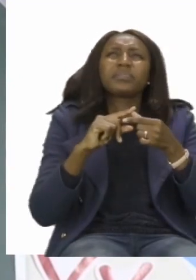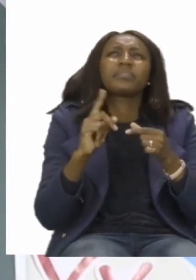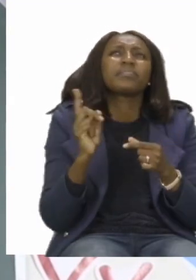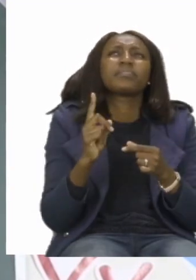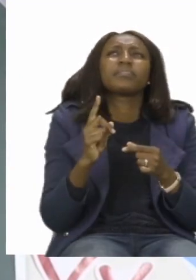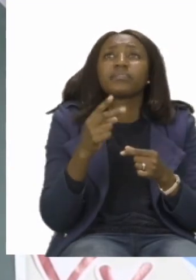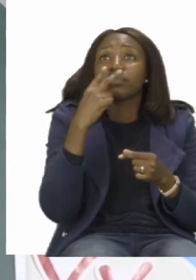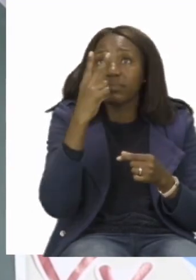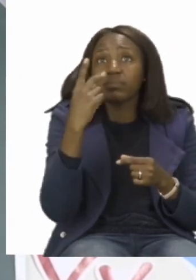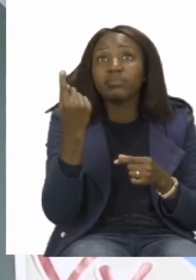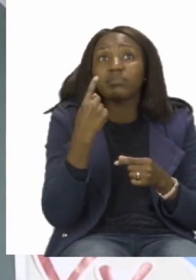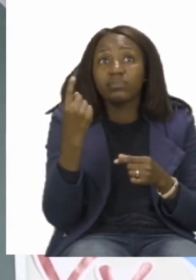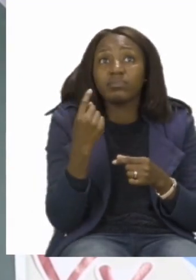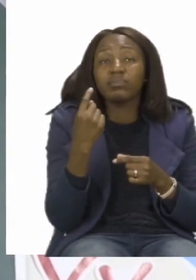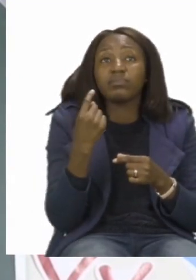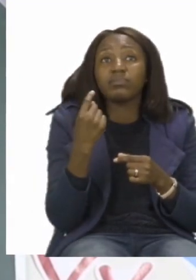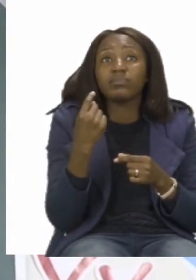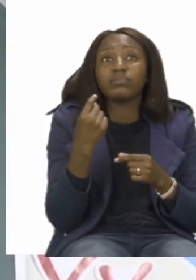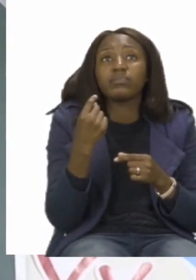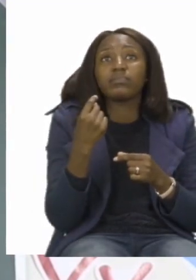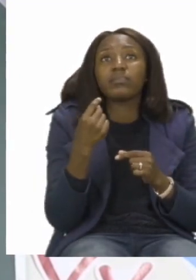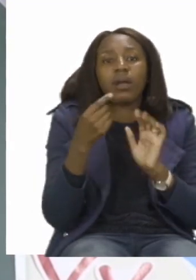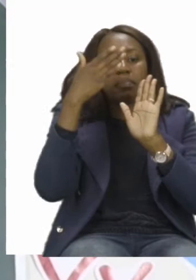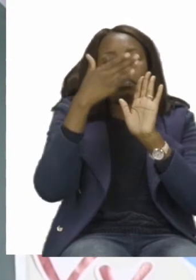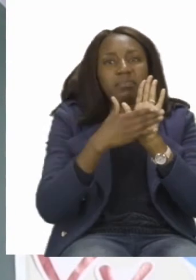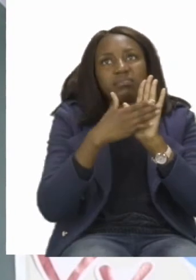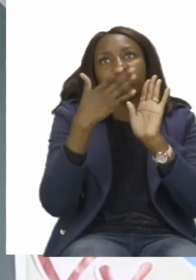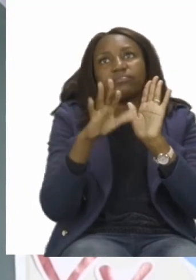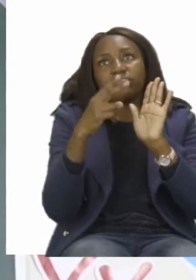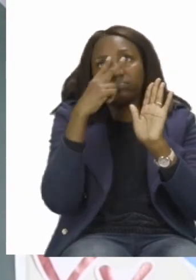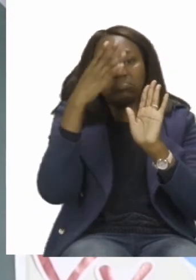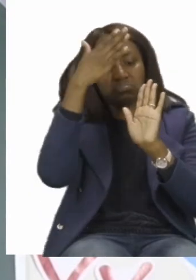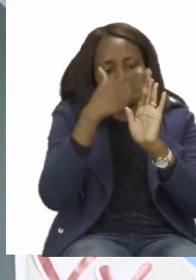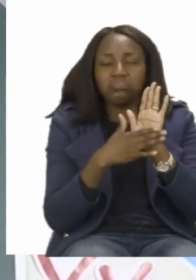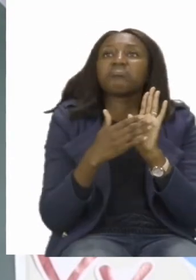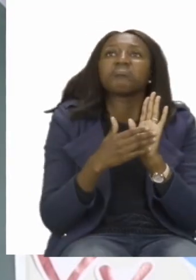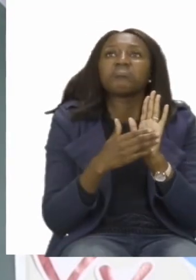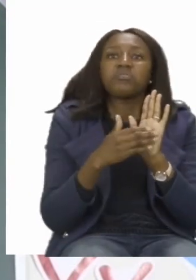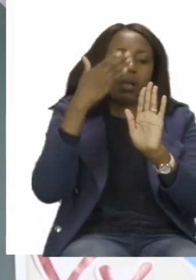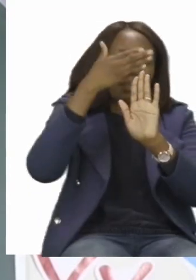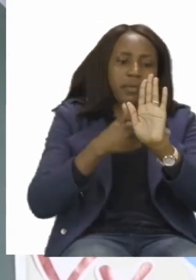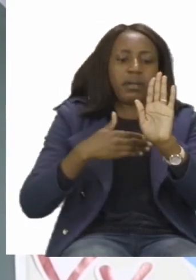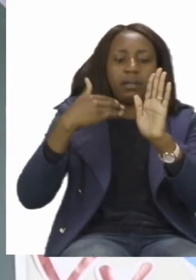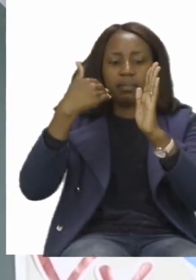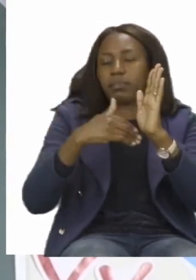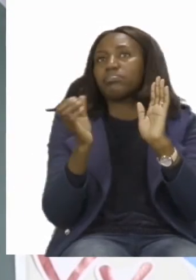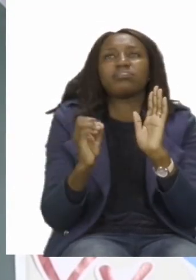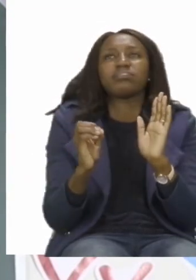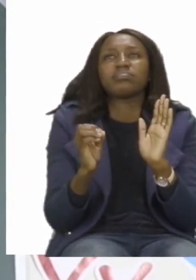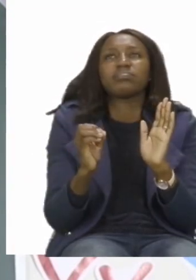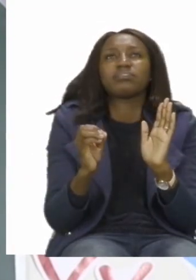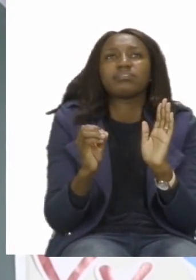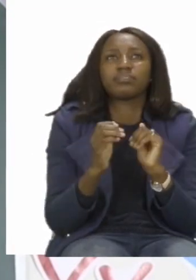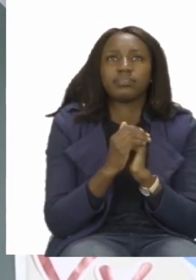only shows the shape from one angle. Okay, right. Or you can actually,